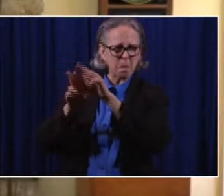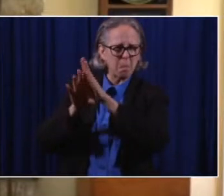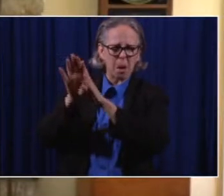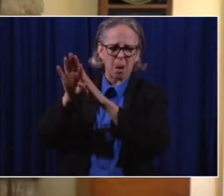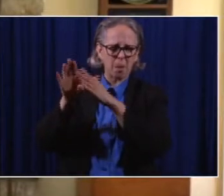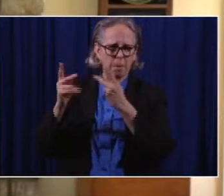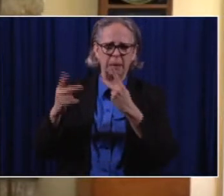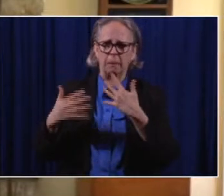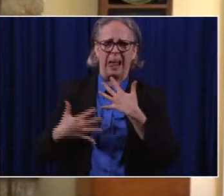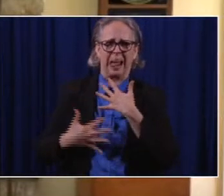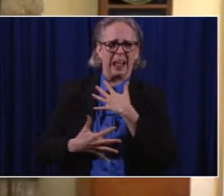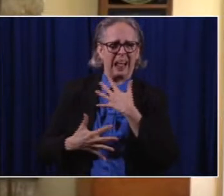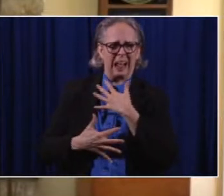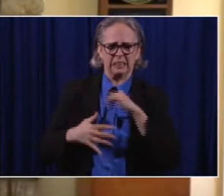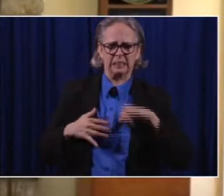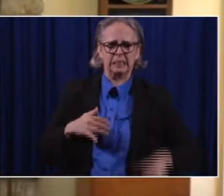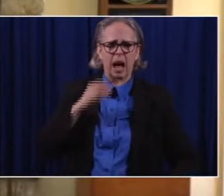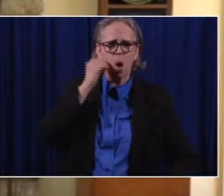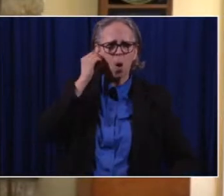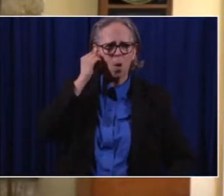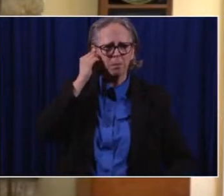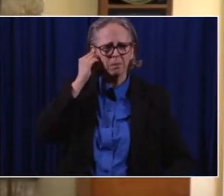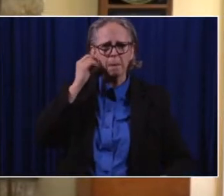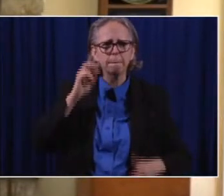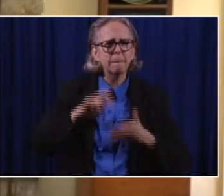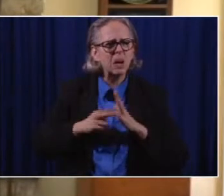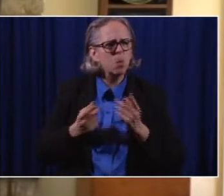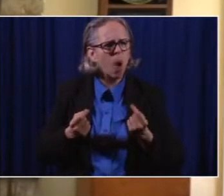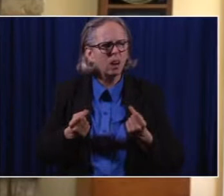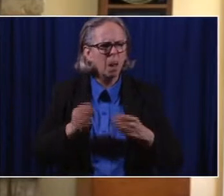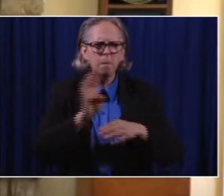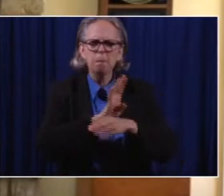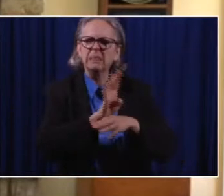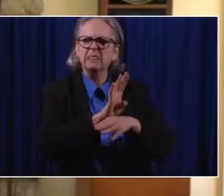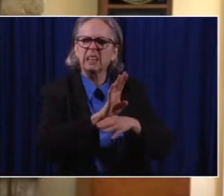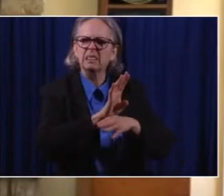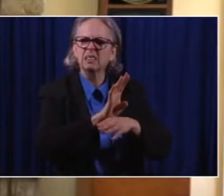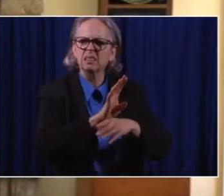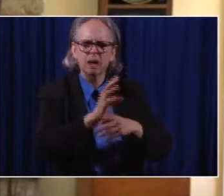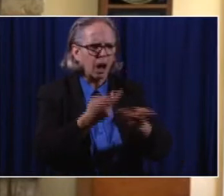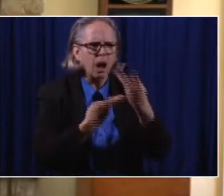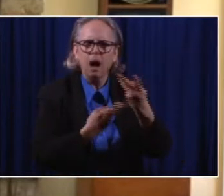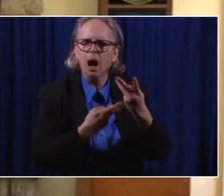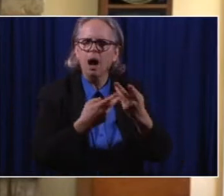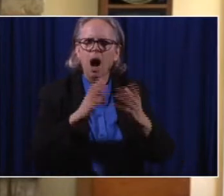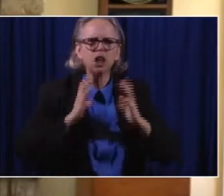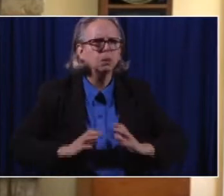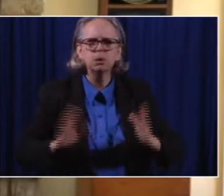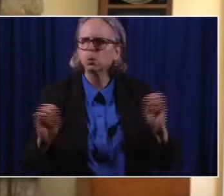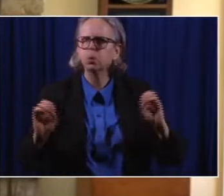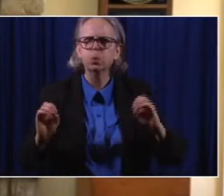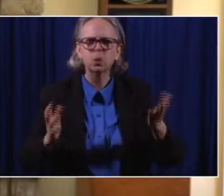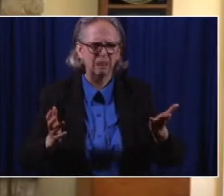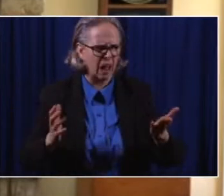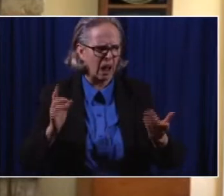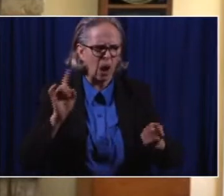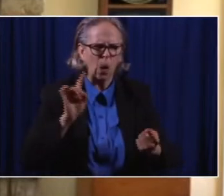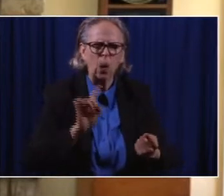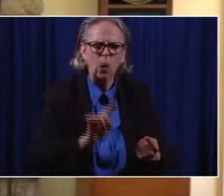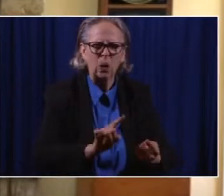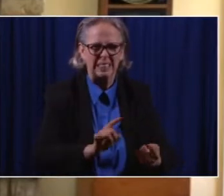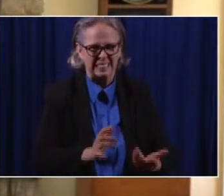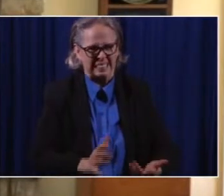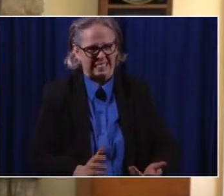that they're going to be safe in a business, that a retail outlet they go to, they're more likely to go to that. And it's just